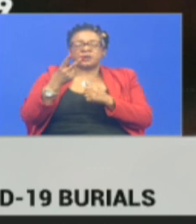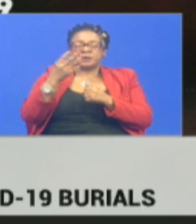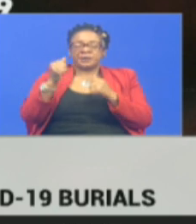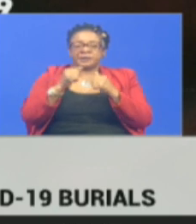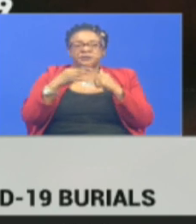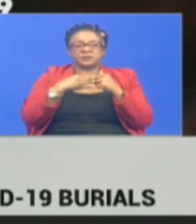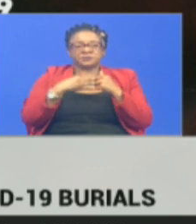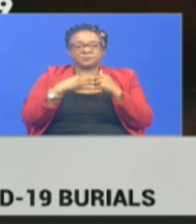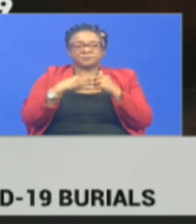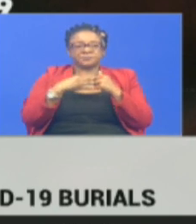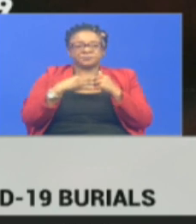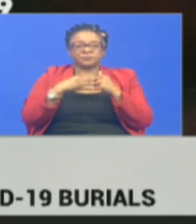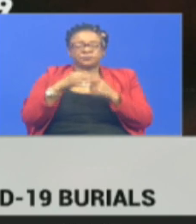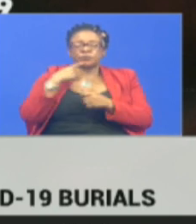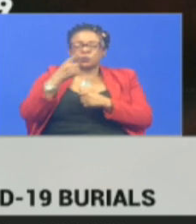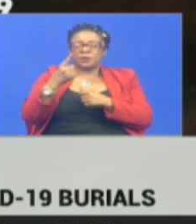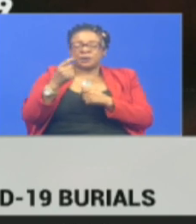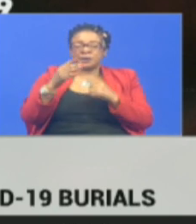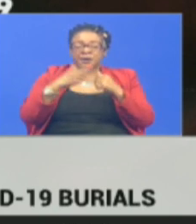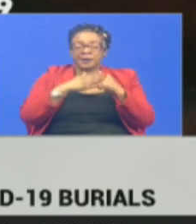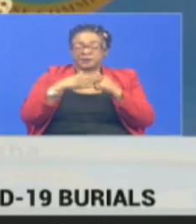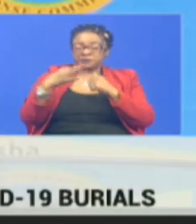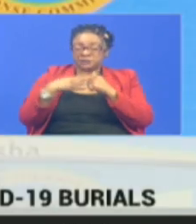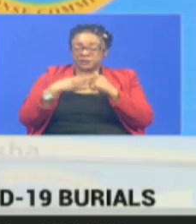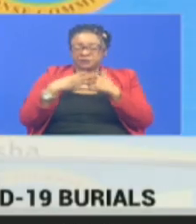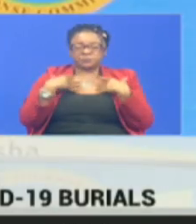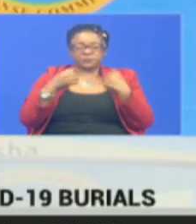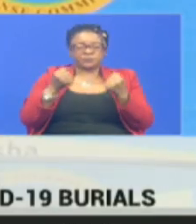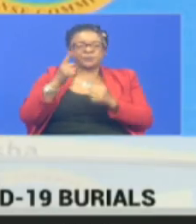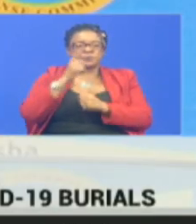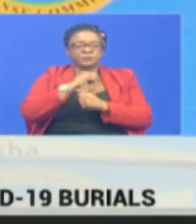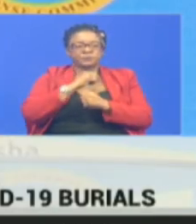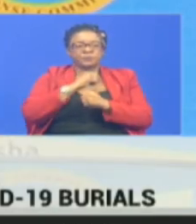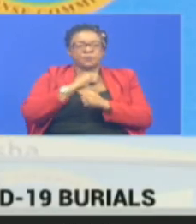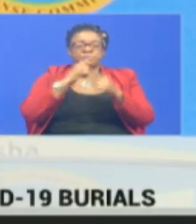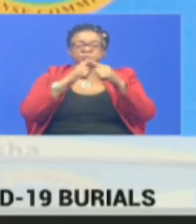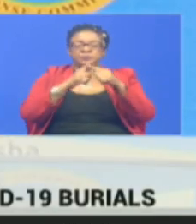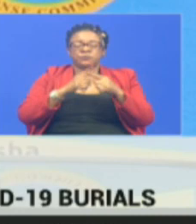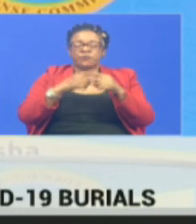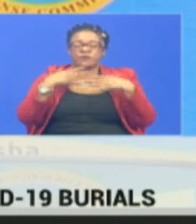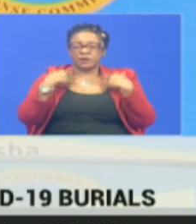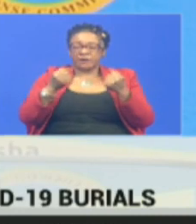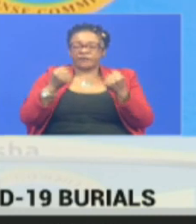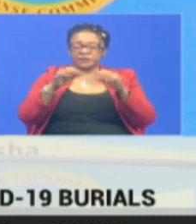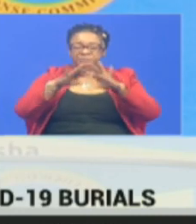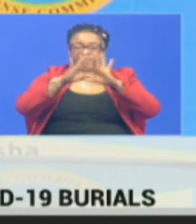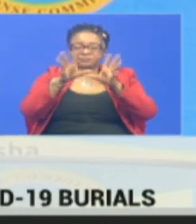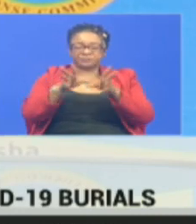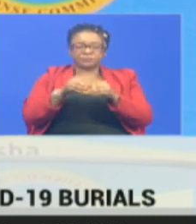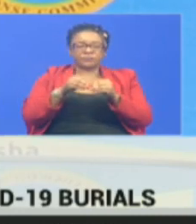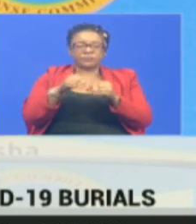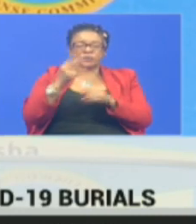37,218. 198 individuals have recovered, and the total number of recoveries stands at